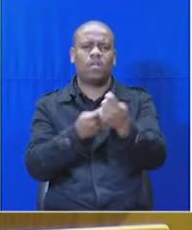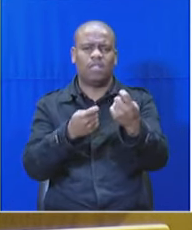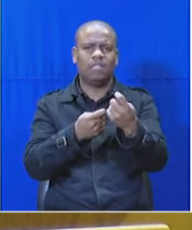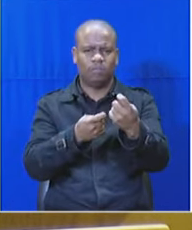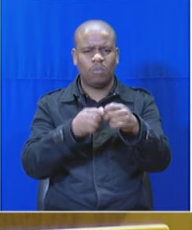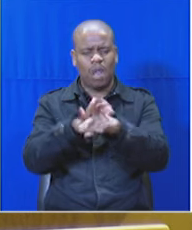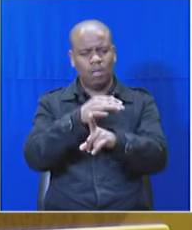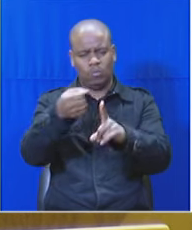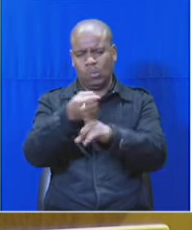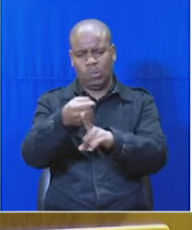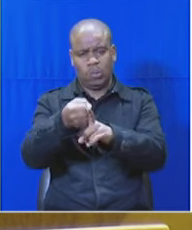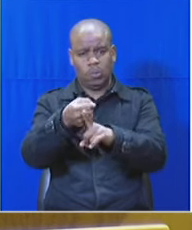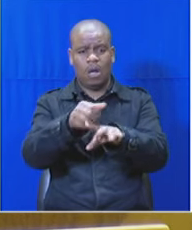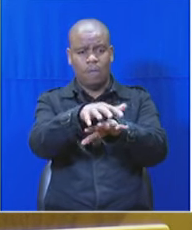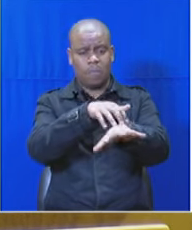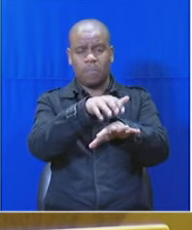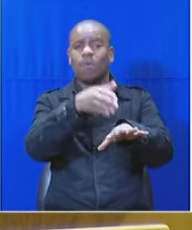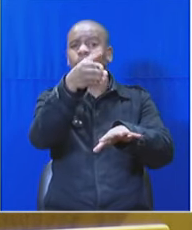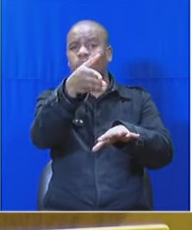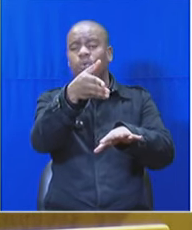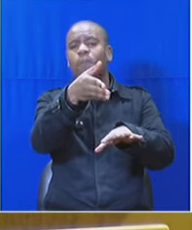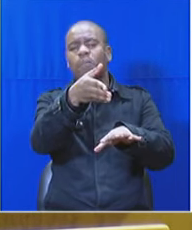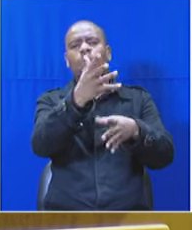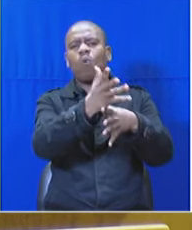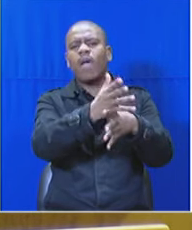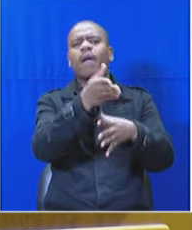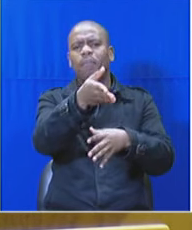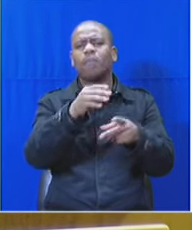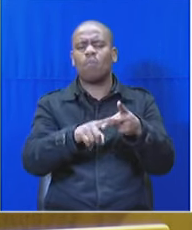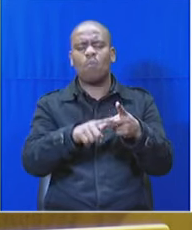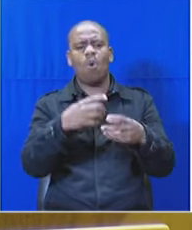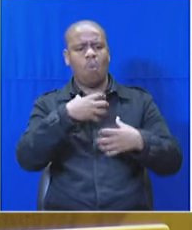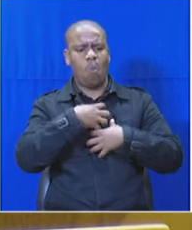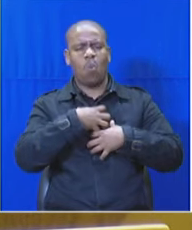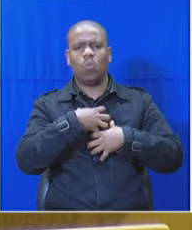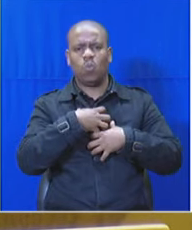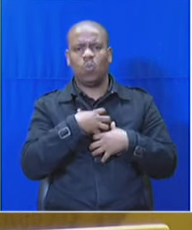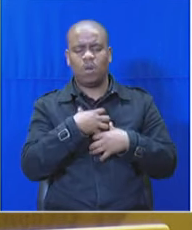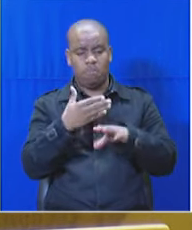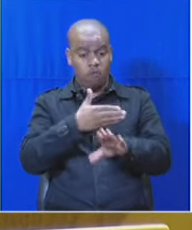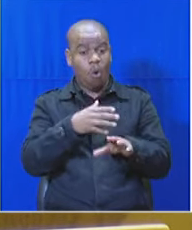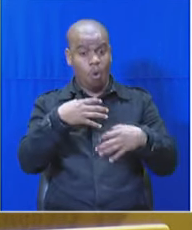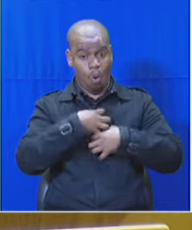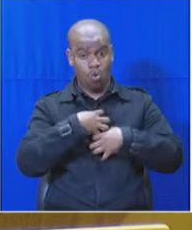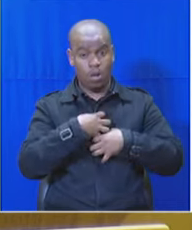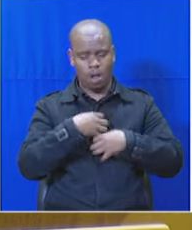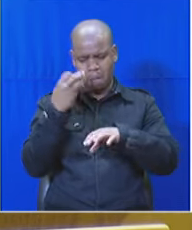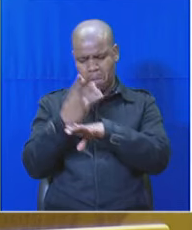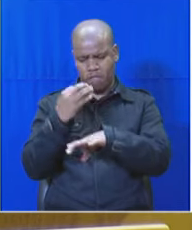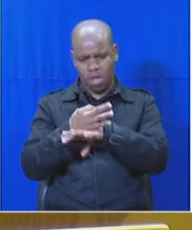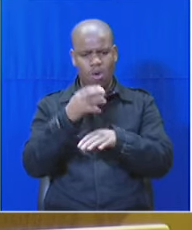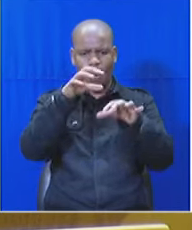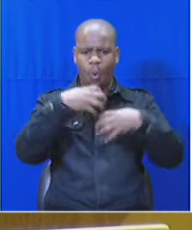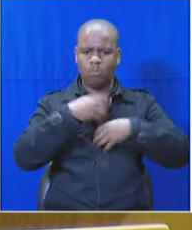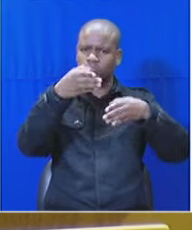as agricultural workers on farms carved out of their own ancestral lands. Their daily lives are